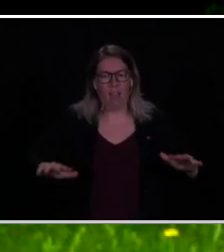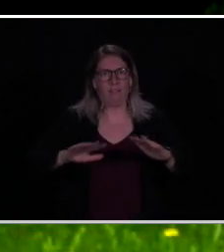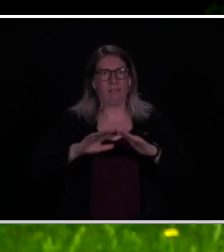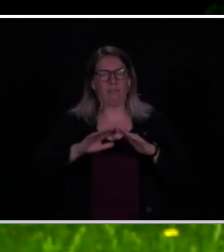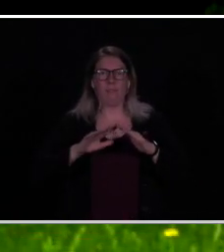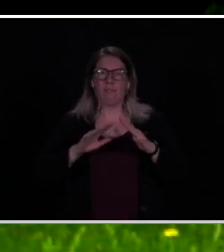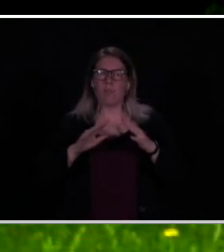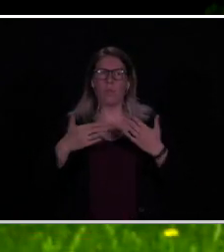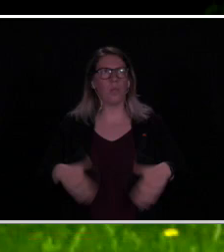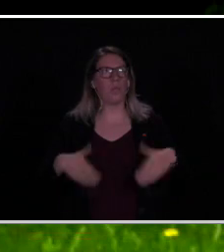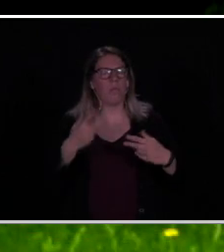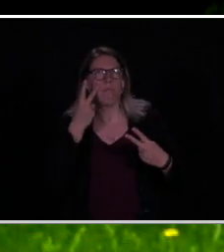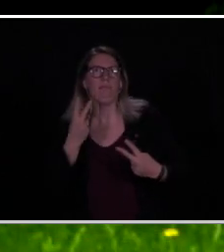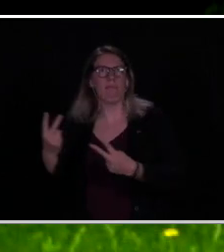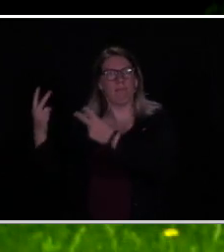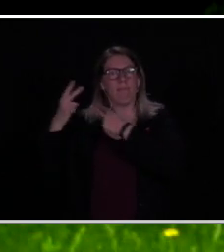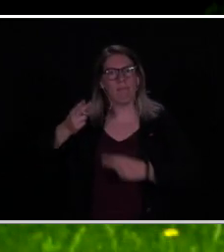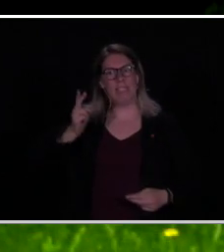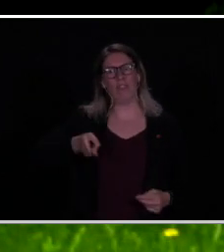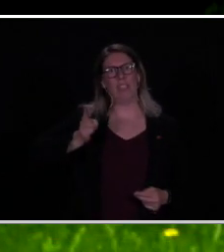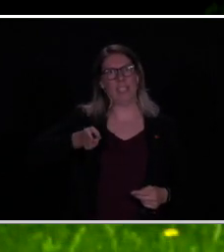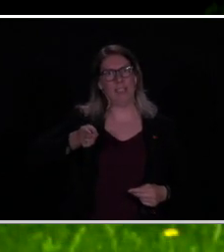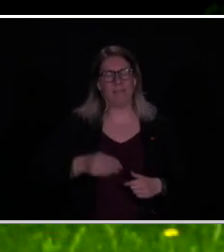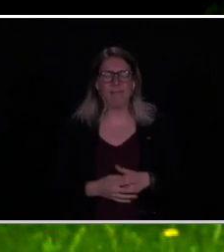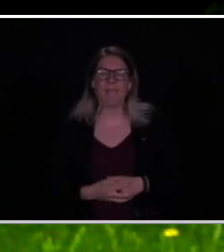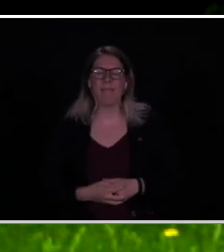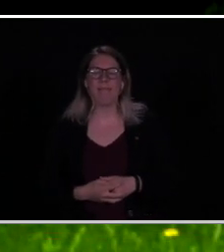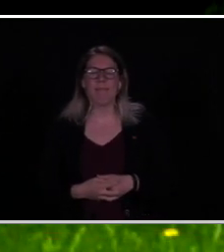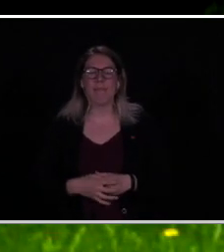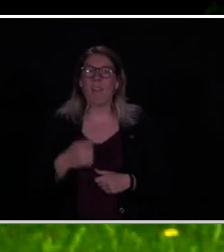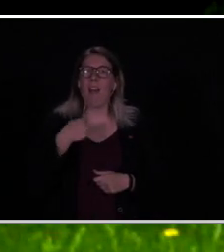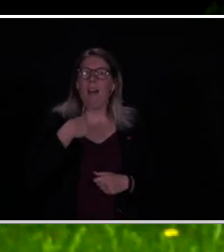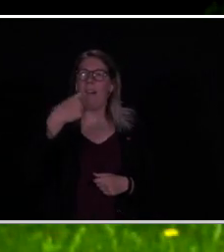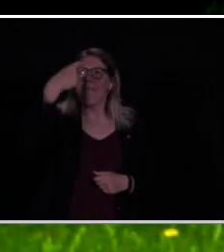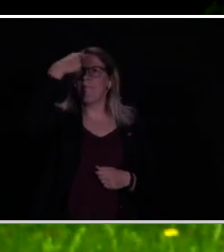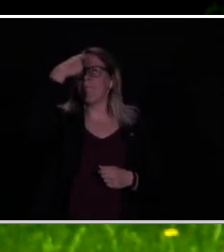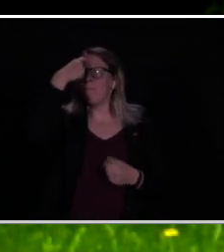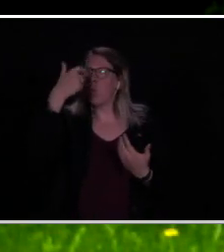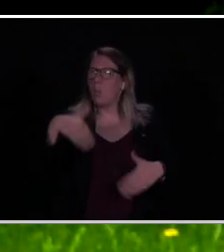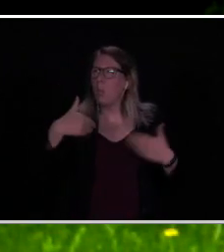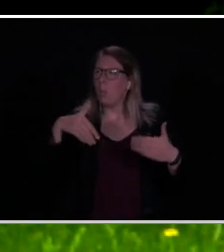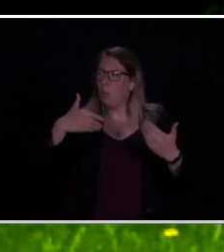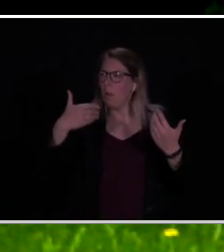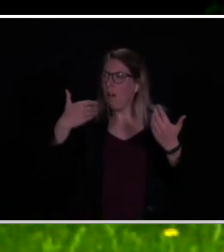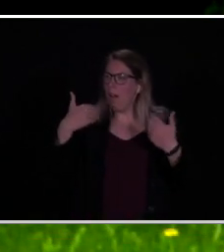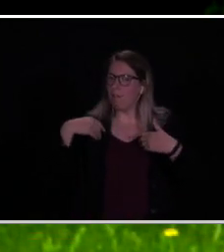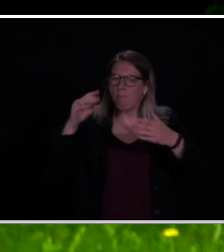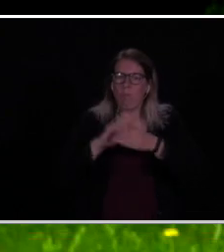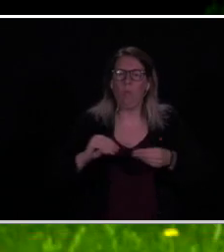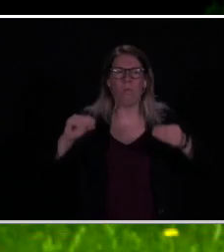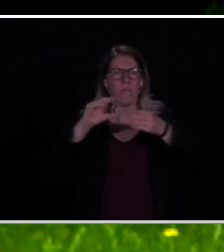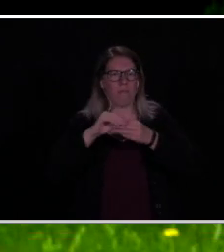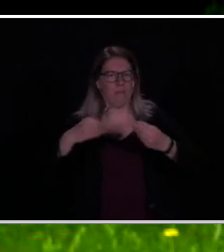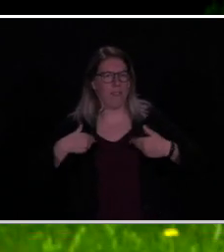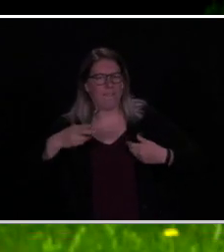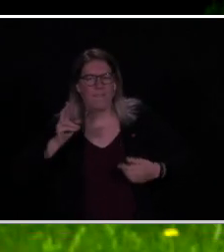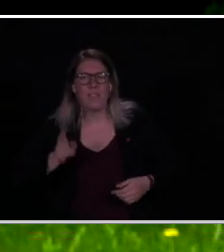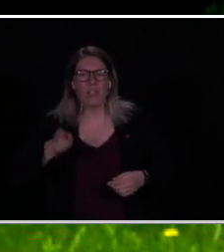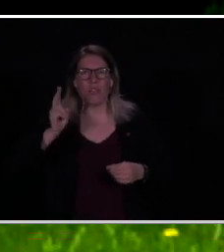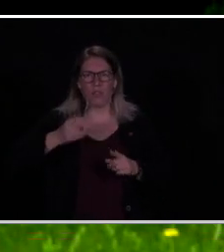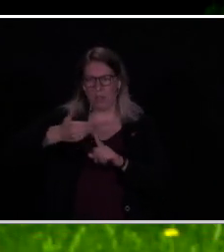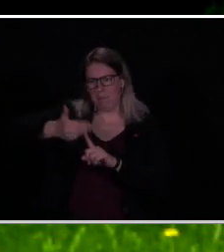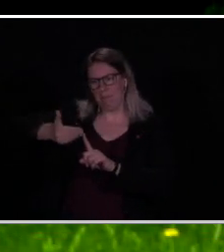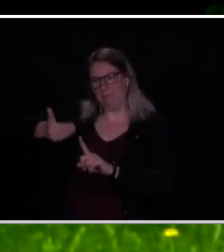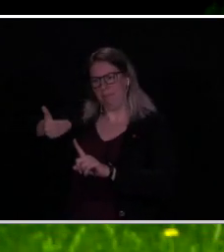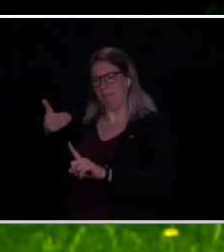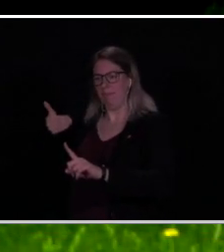share. I'm reminded of the place names and the mythologies and the history that is